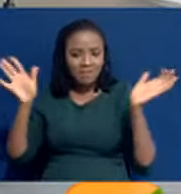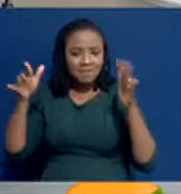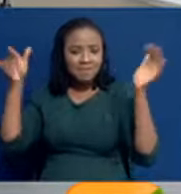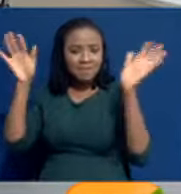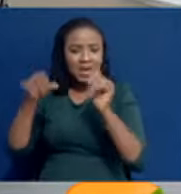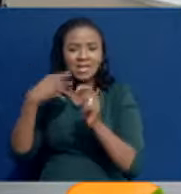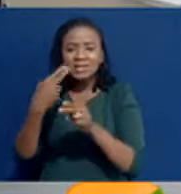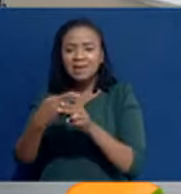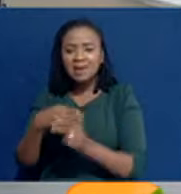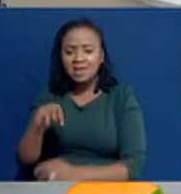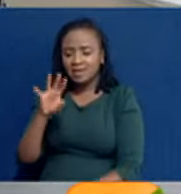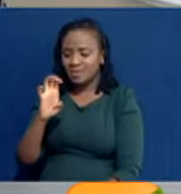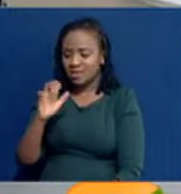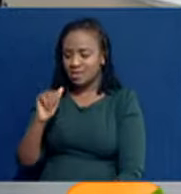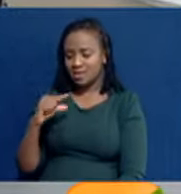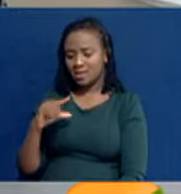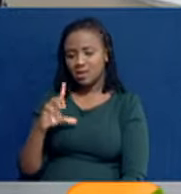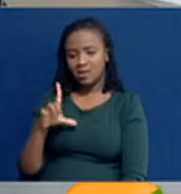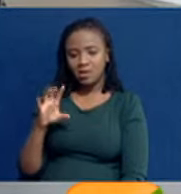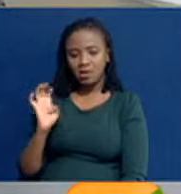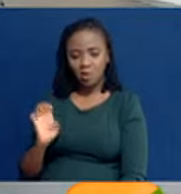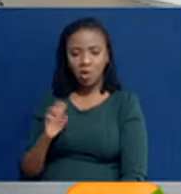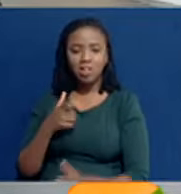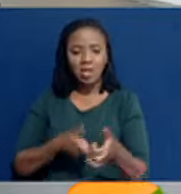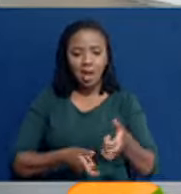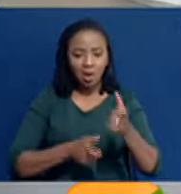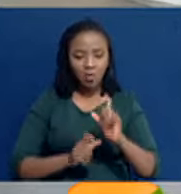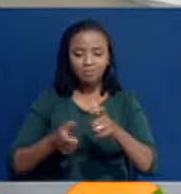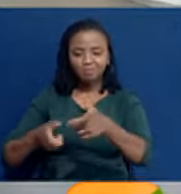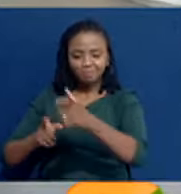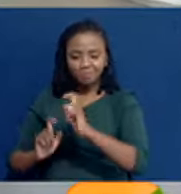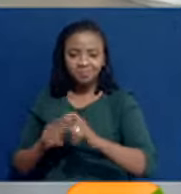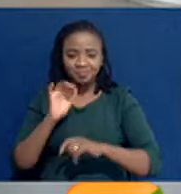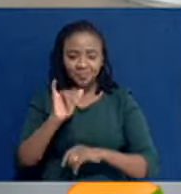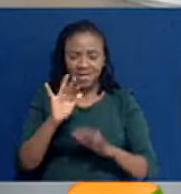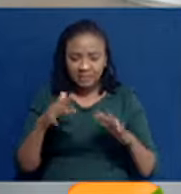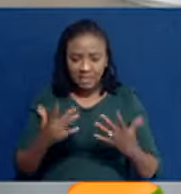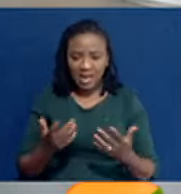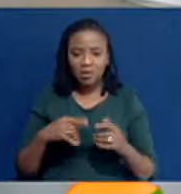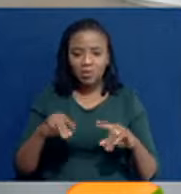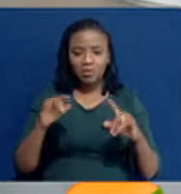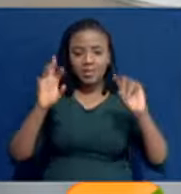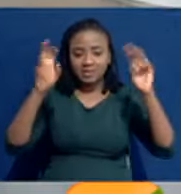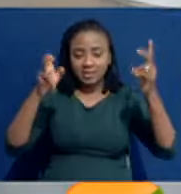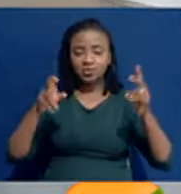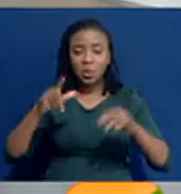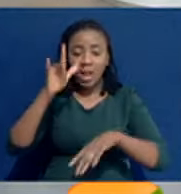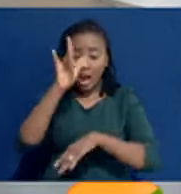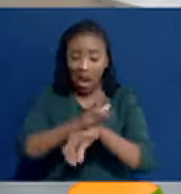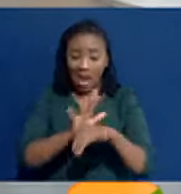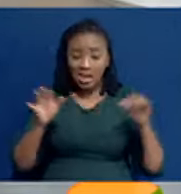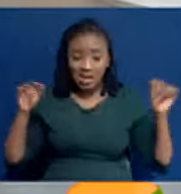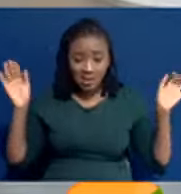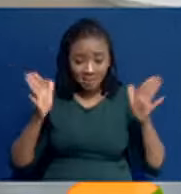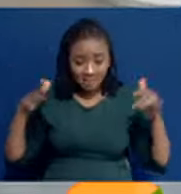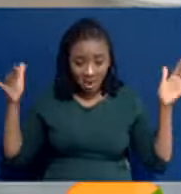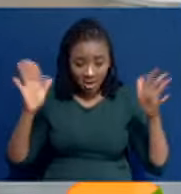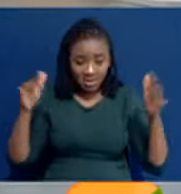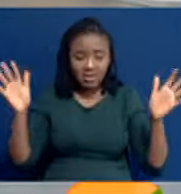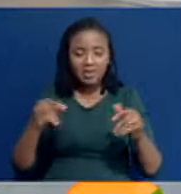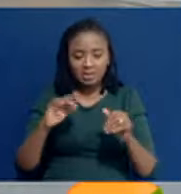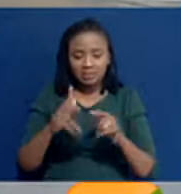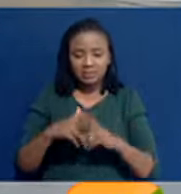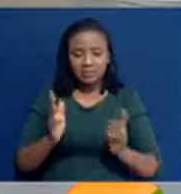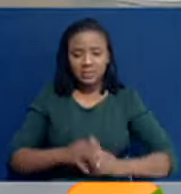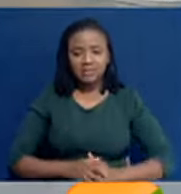very close to that. Absolutely. So yes, that's how the early bird came to be. Nice. You mentioned this is a memoir of your life. I'm